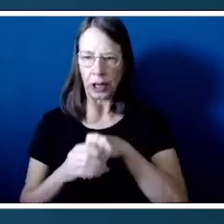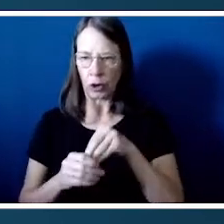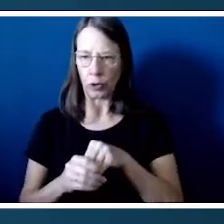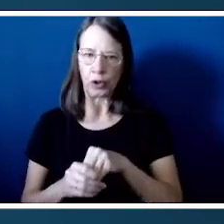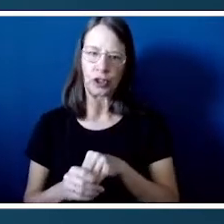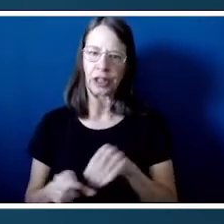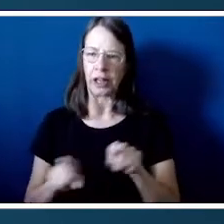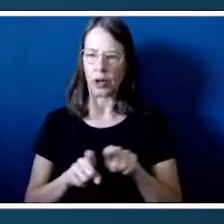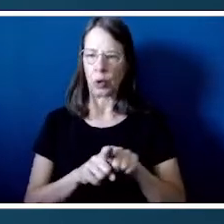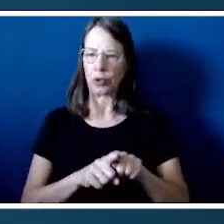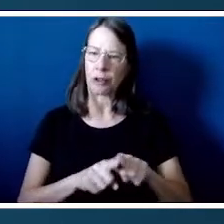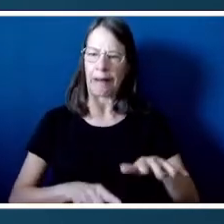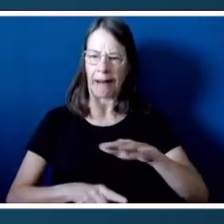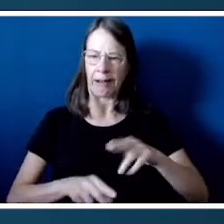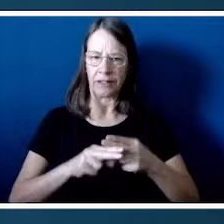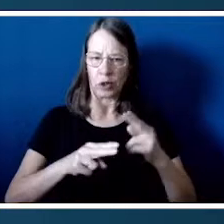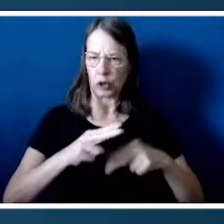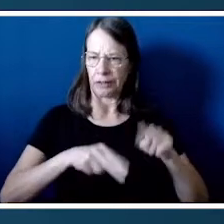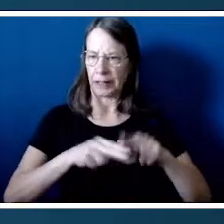years.